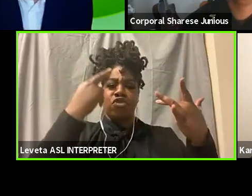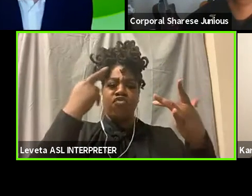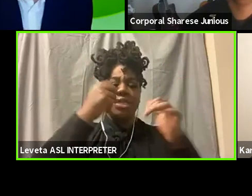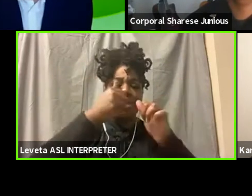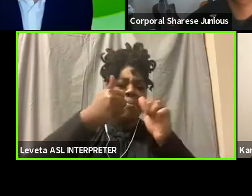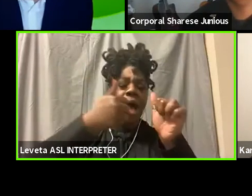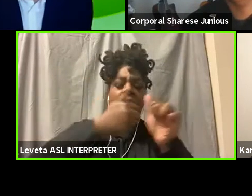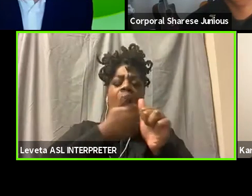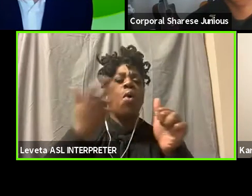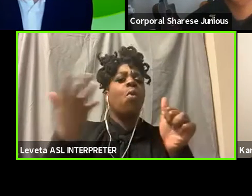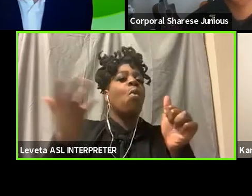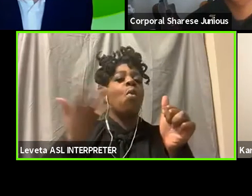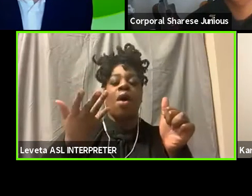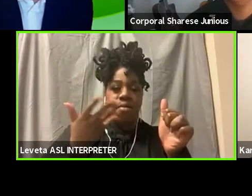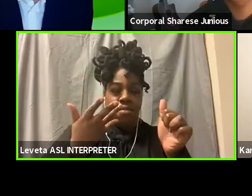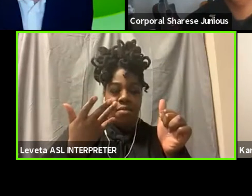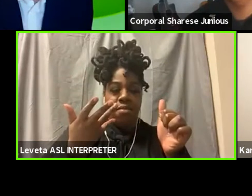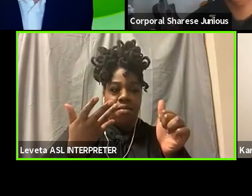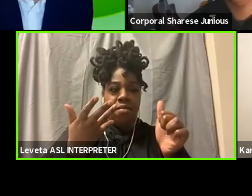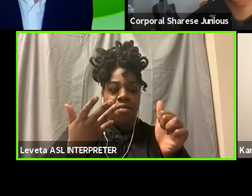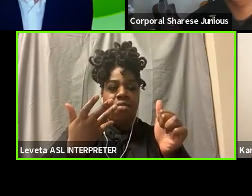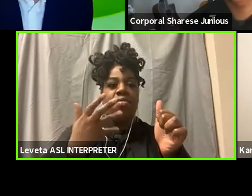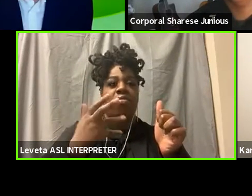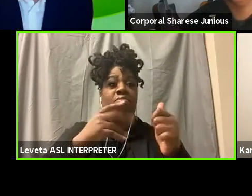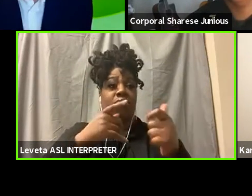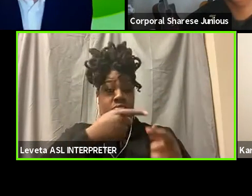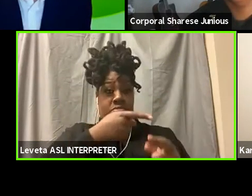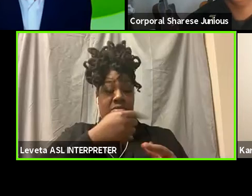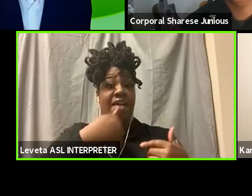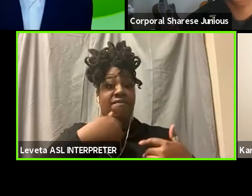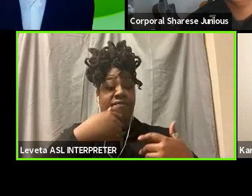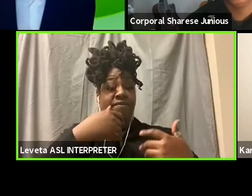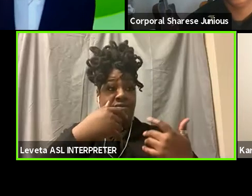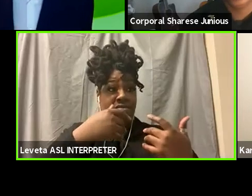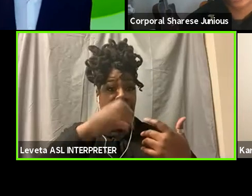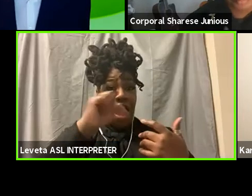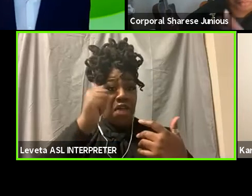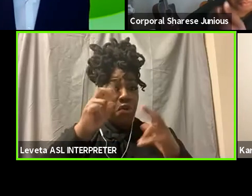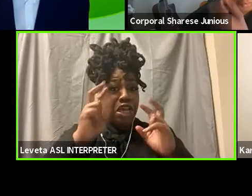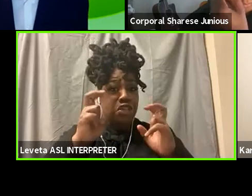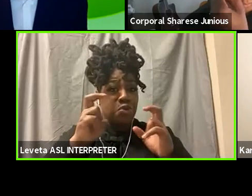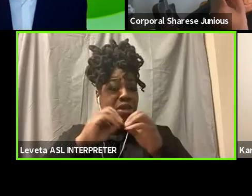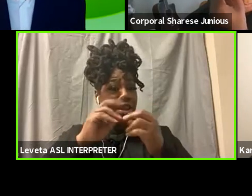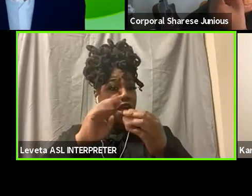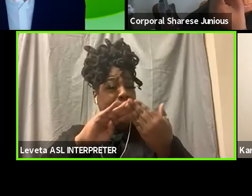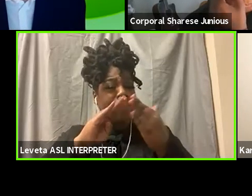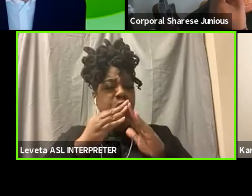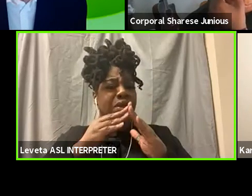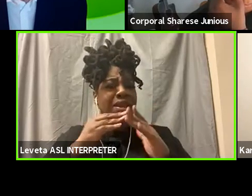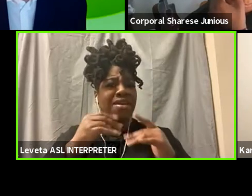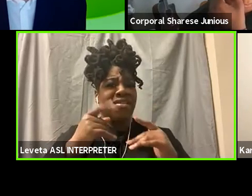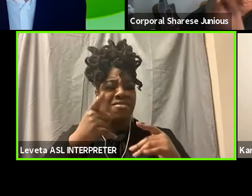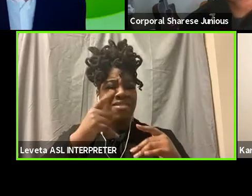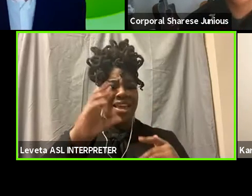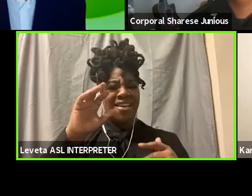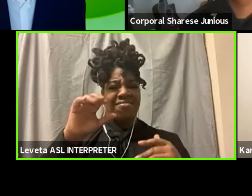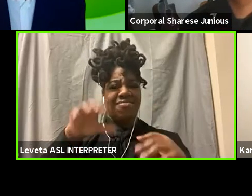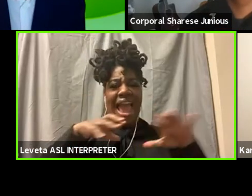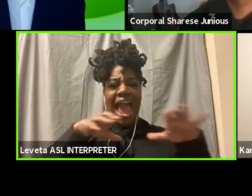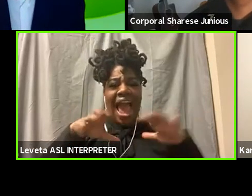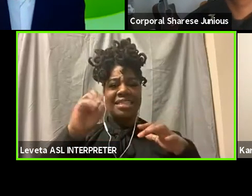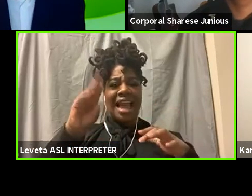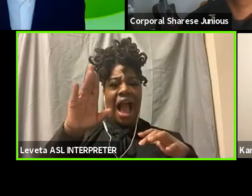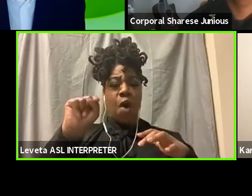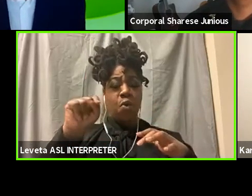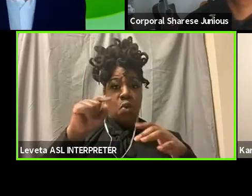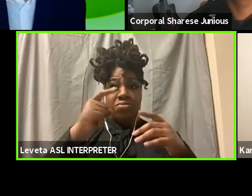the student has had some concerns in their community, and so they're kind of acting out because something happened last night? Or is this